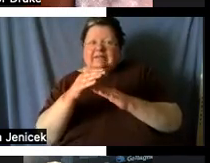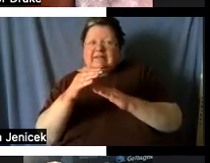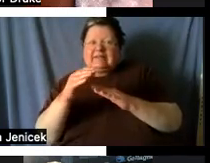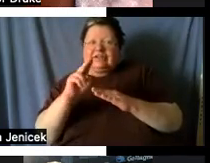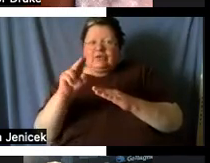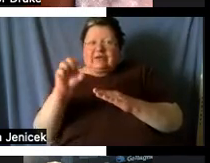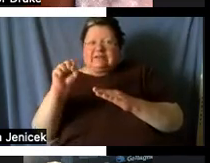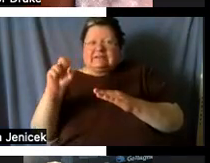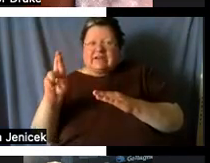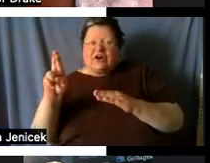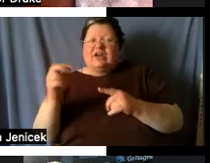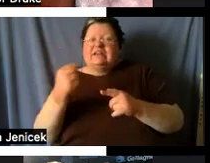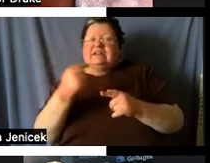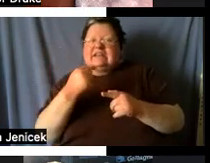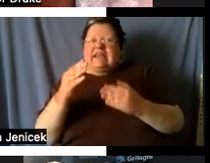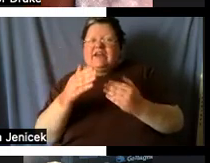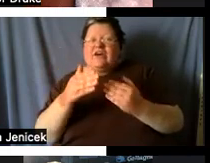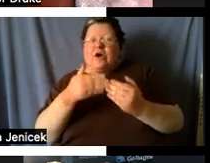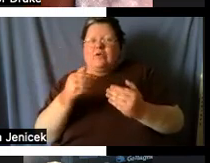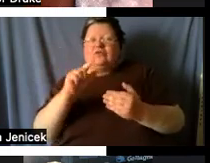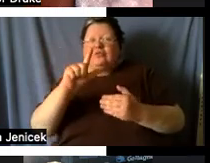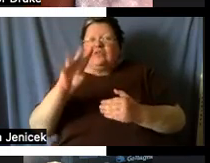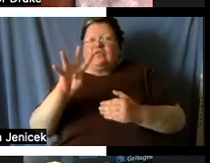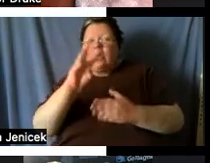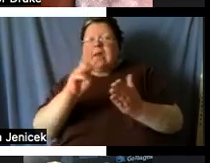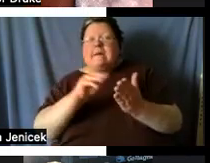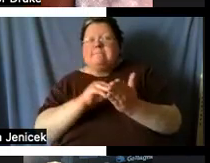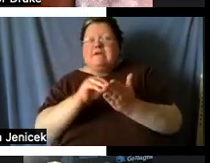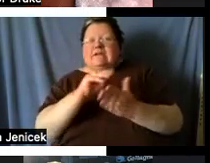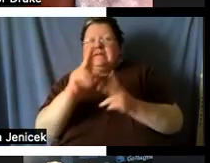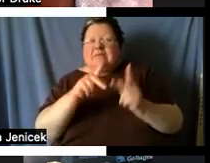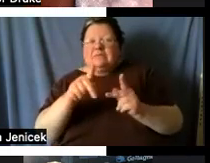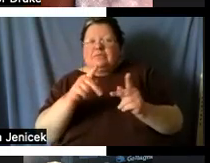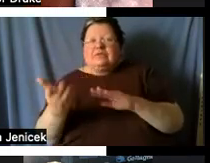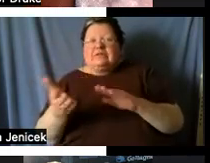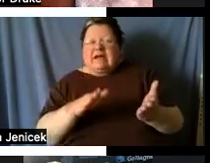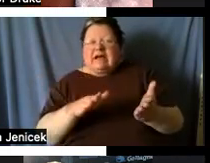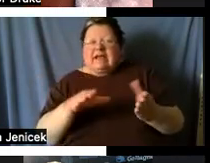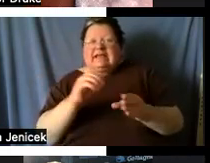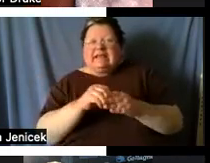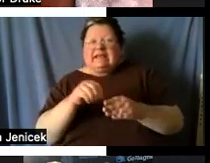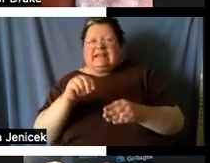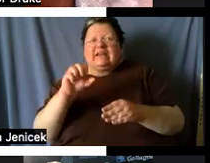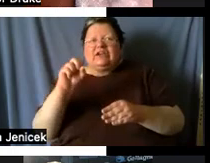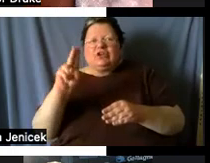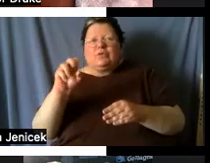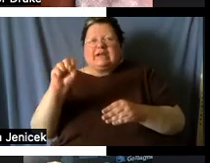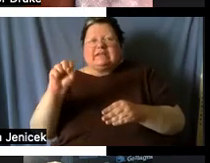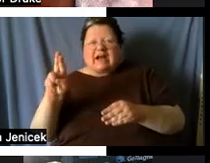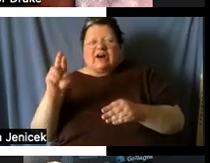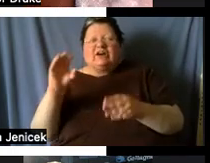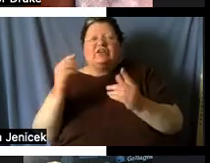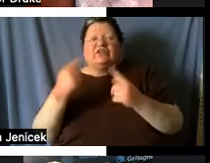they're saying here almost 24 million people dying in the Soviet Union for World War